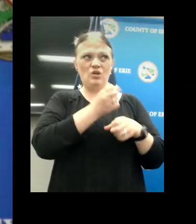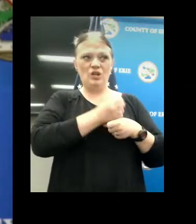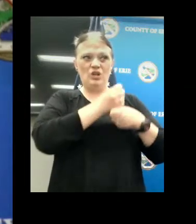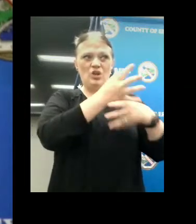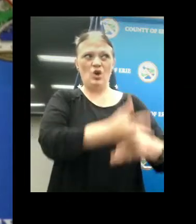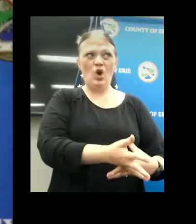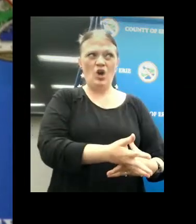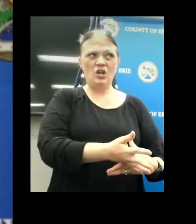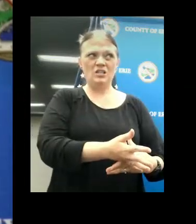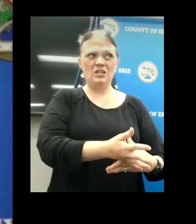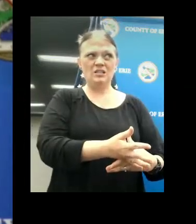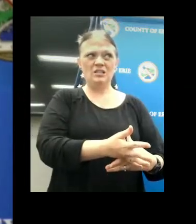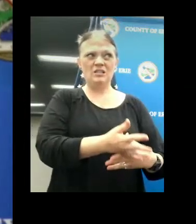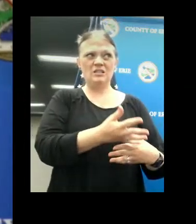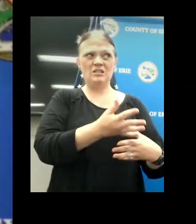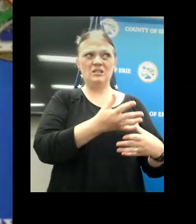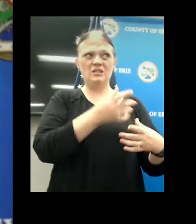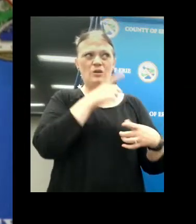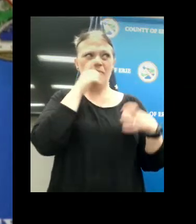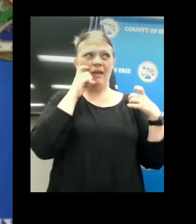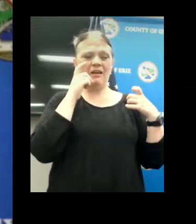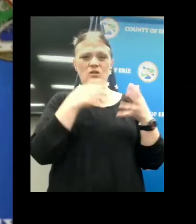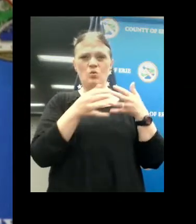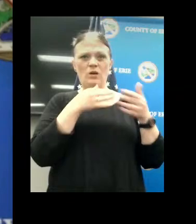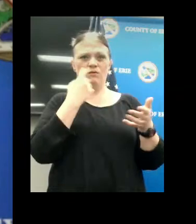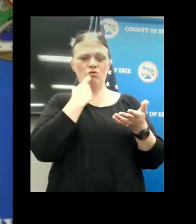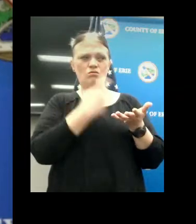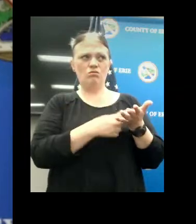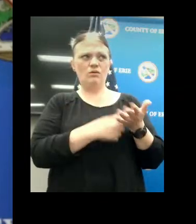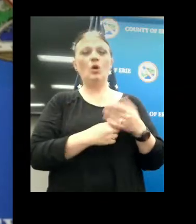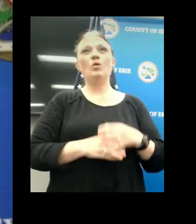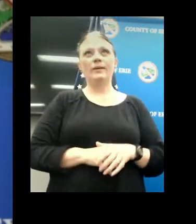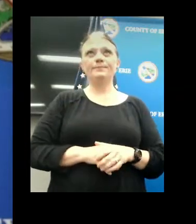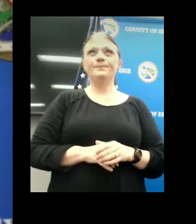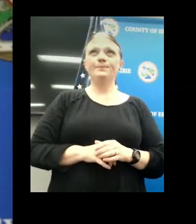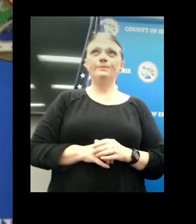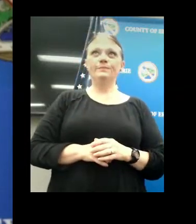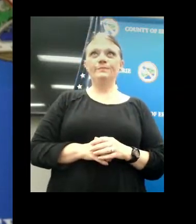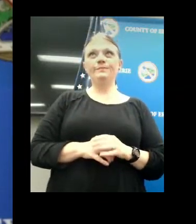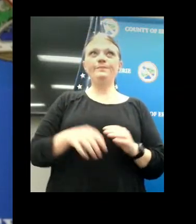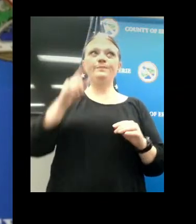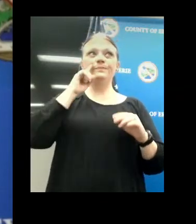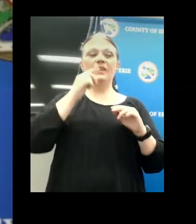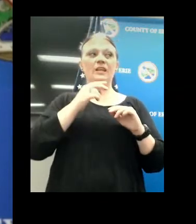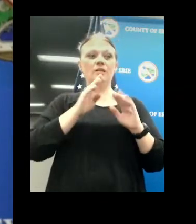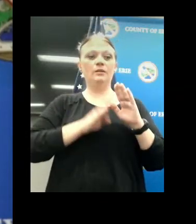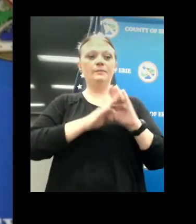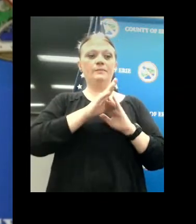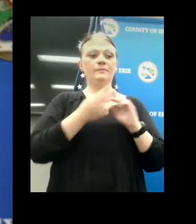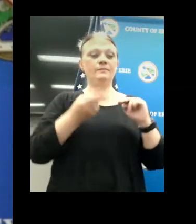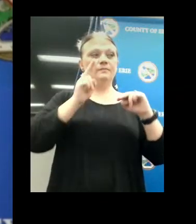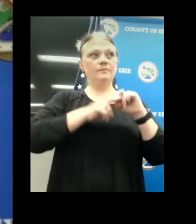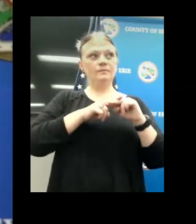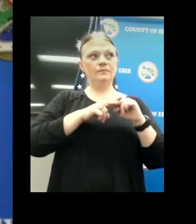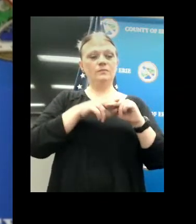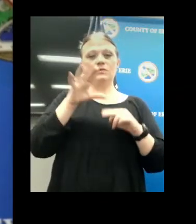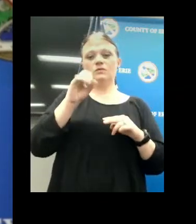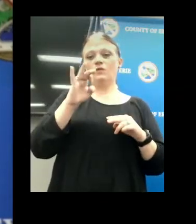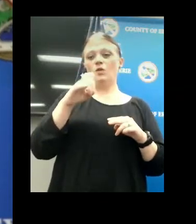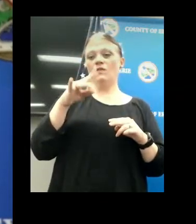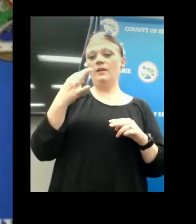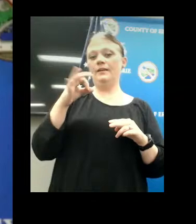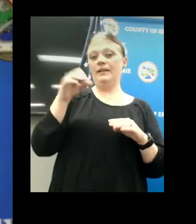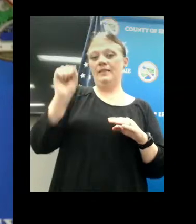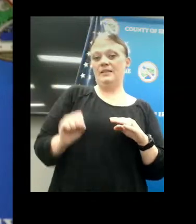causing part of the rise along with the mask issue that you just addressed? Right. Well, I think the rise of COVID-19 cases in the southern